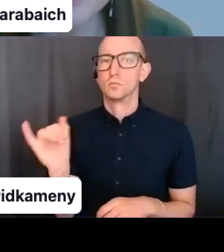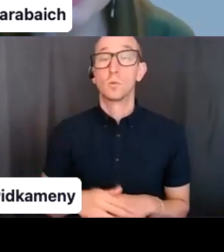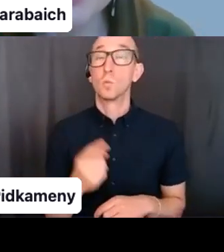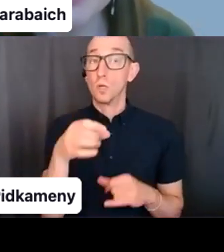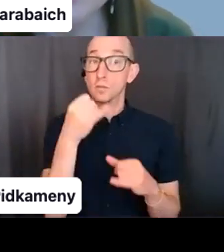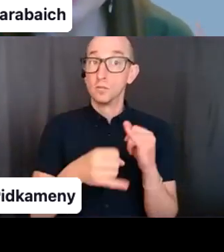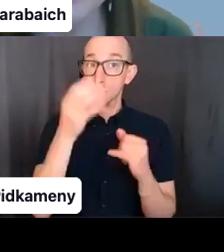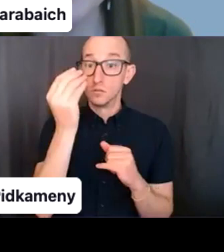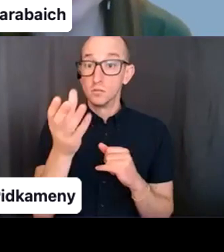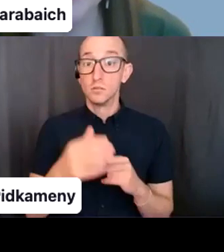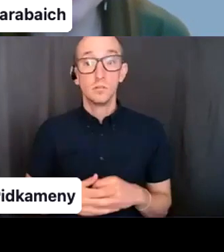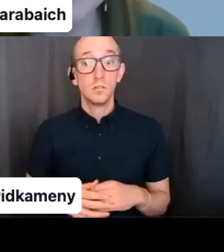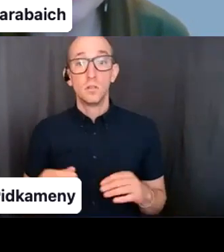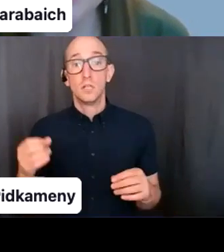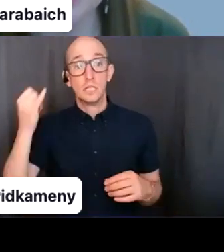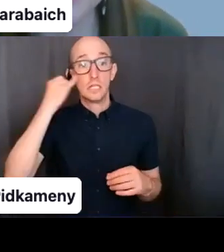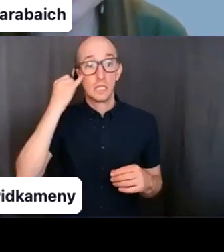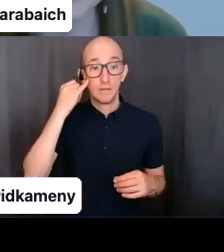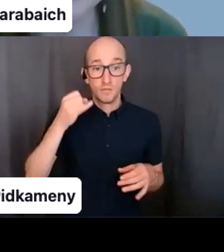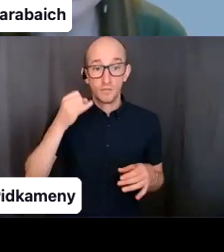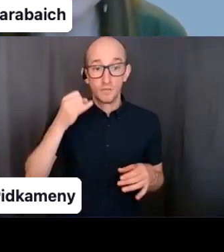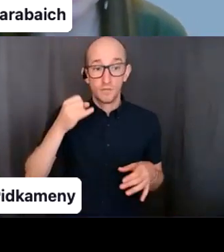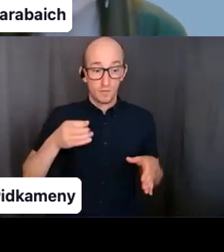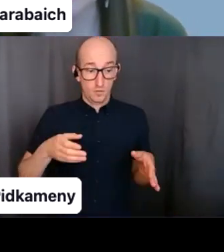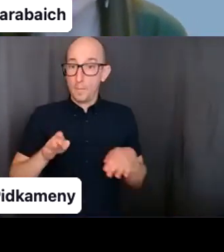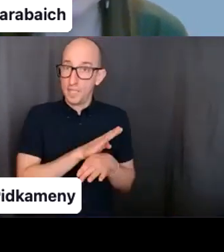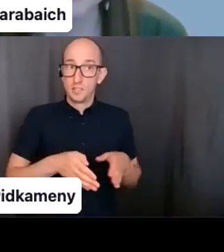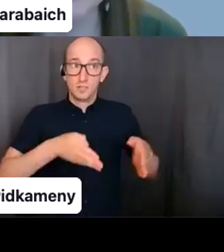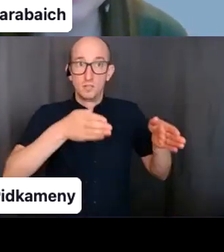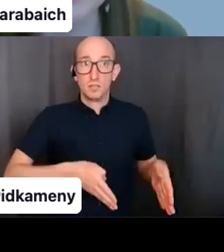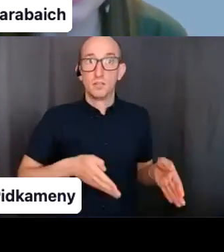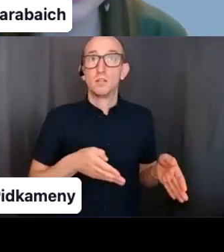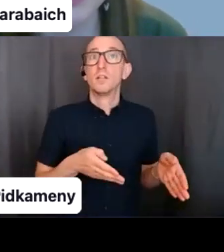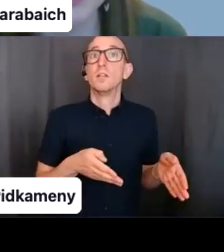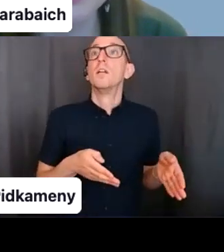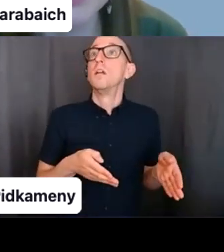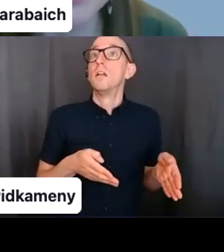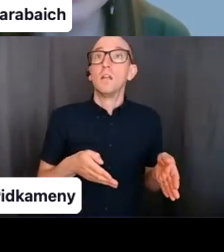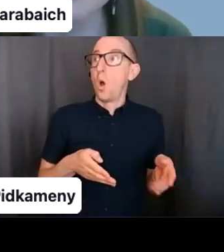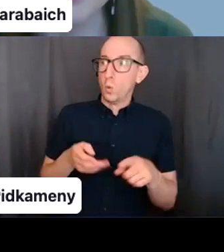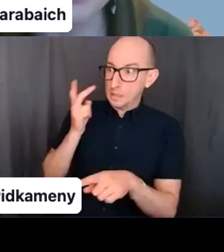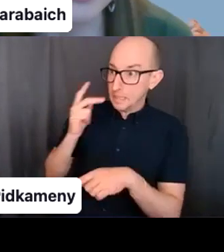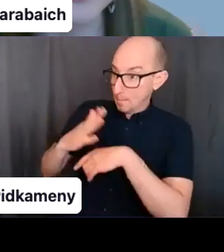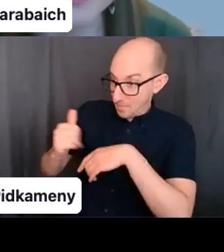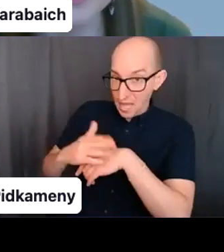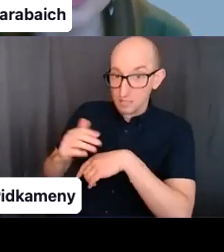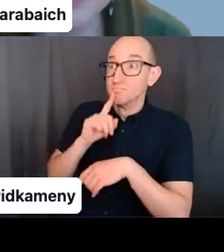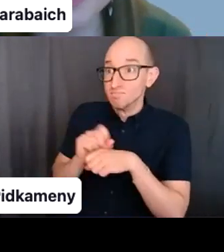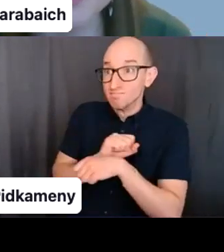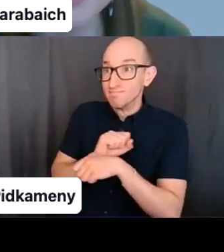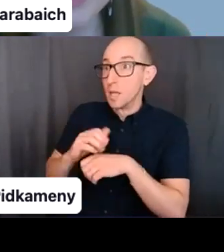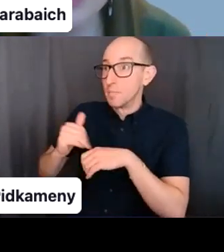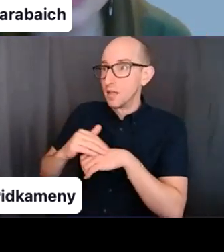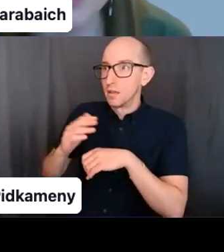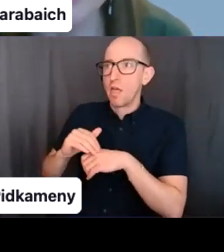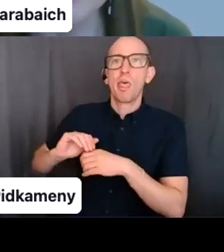is that there is no recourse for an entity to report someone who's passing off their pet as a service animal in training. The law just doesn't address